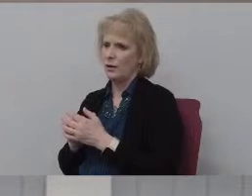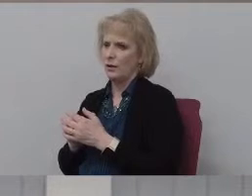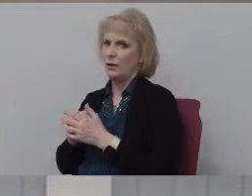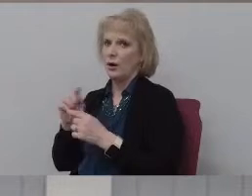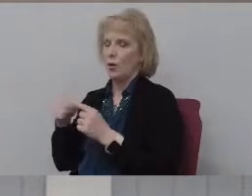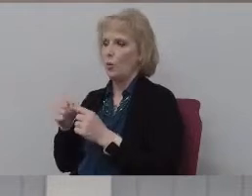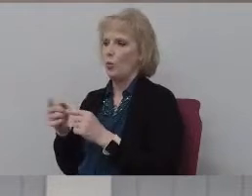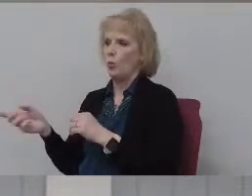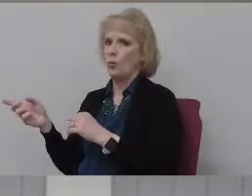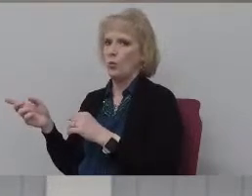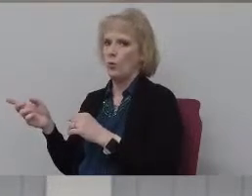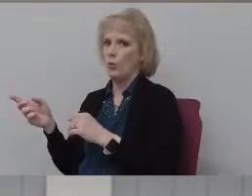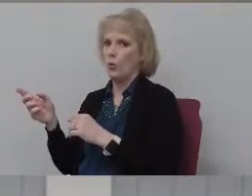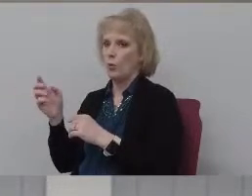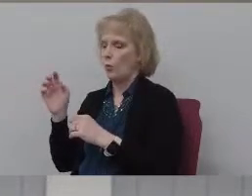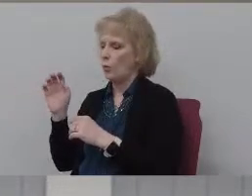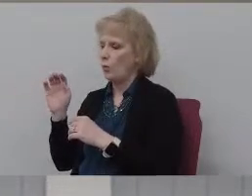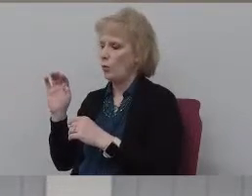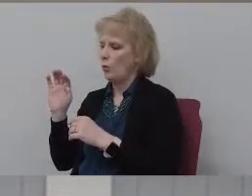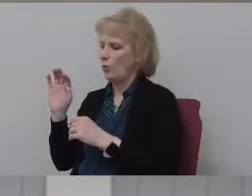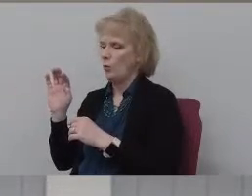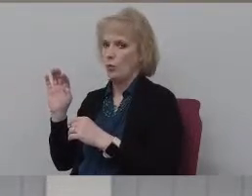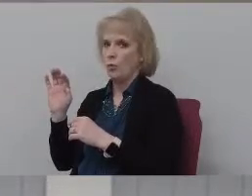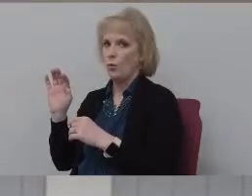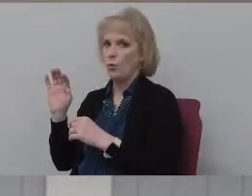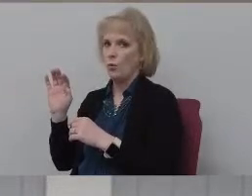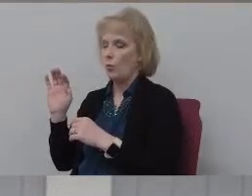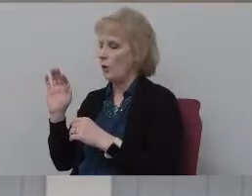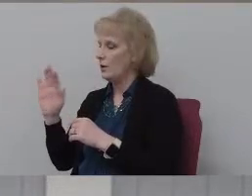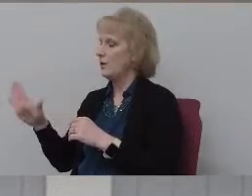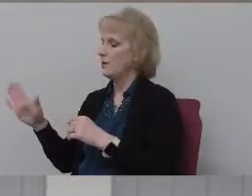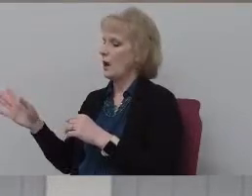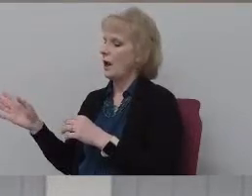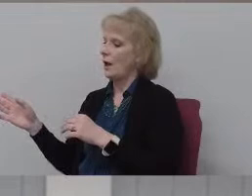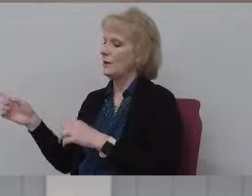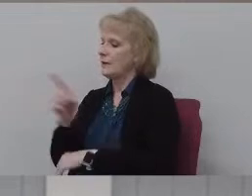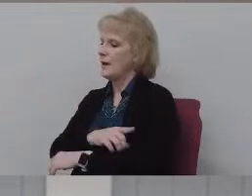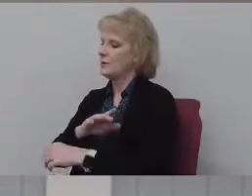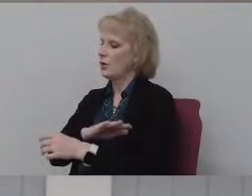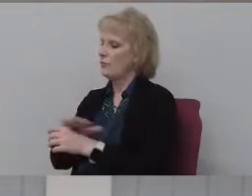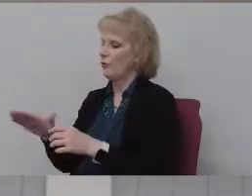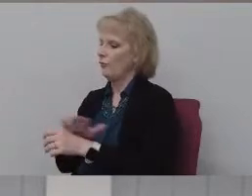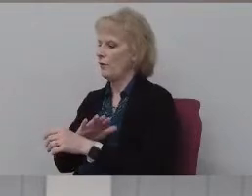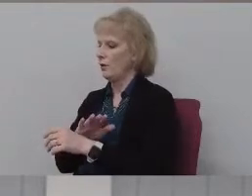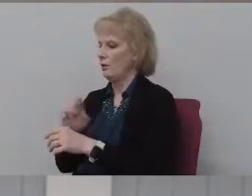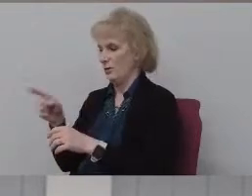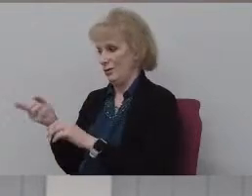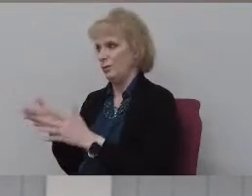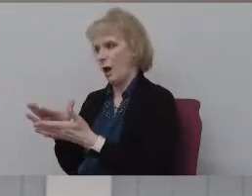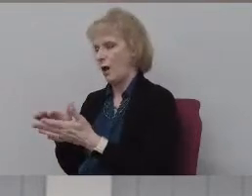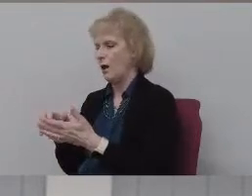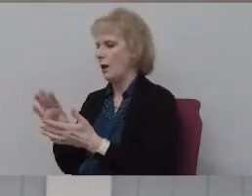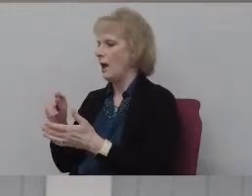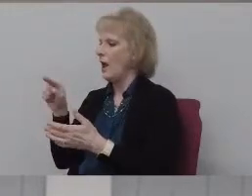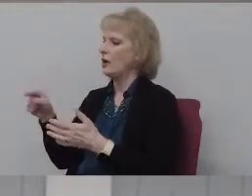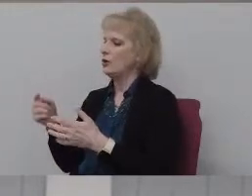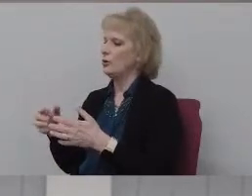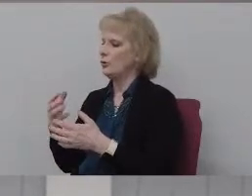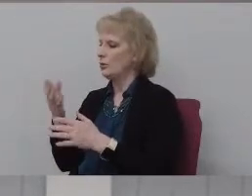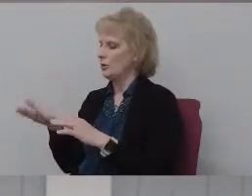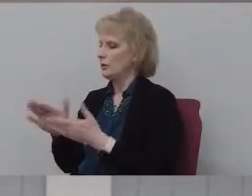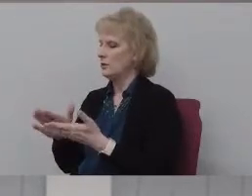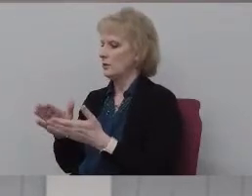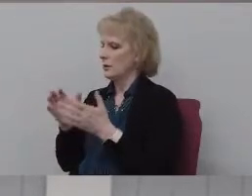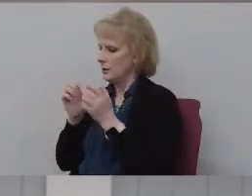12 and 13. When thy days shall be fulfilled, in other words, you die, David. When thy days be fulfilled, and thou shalt sleep with